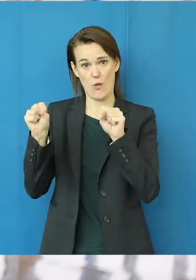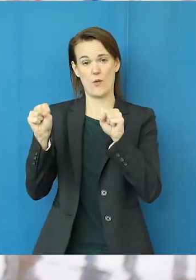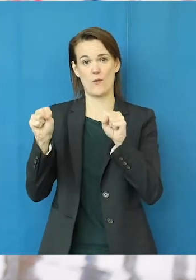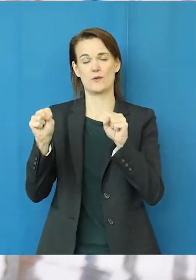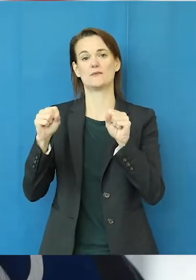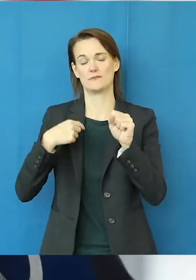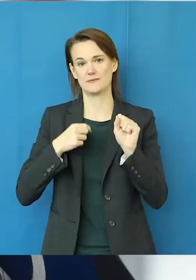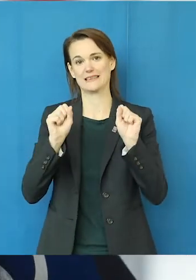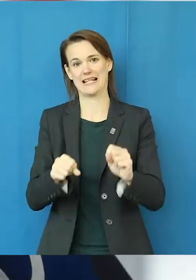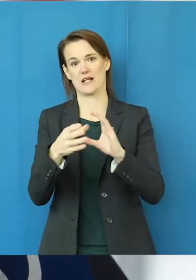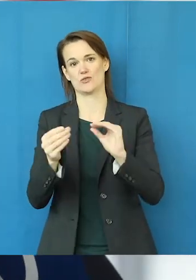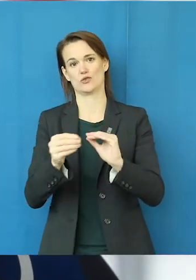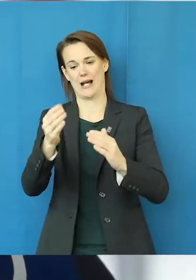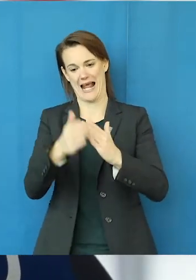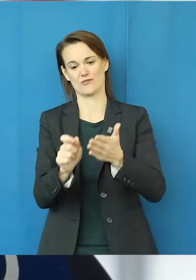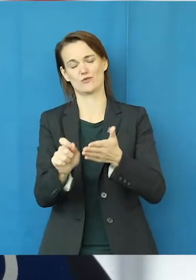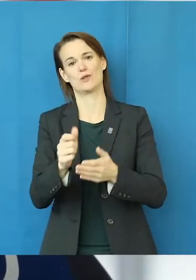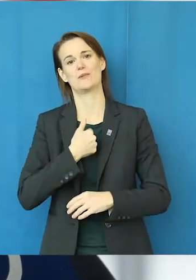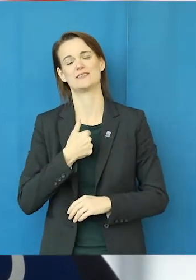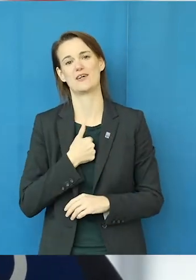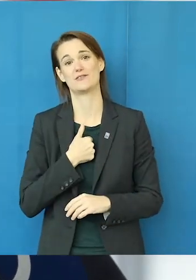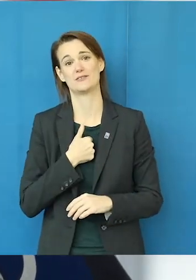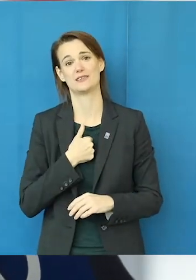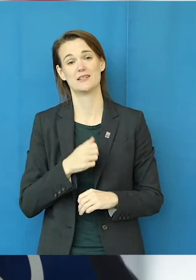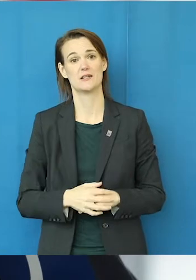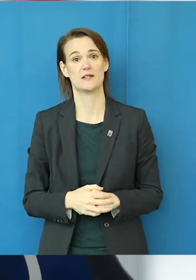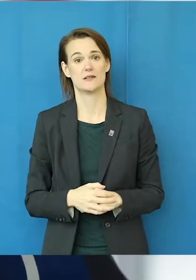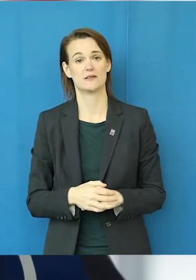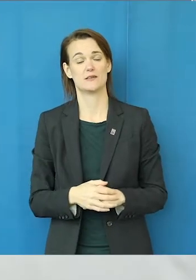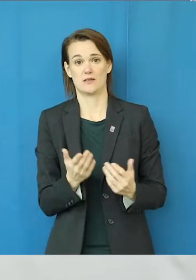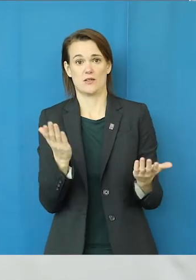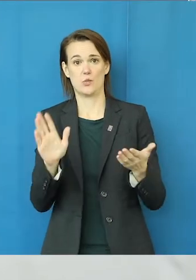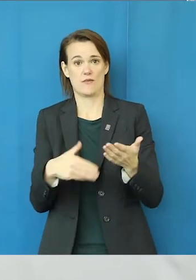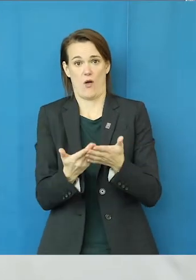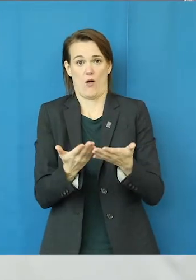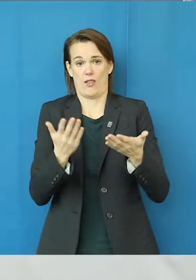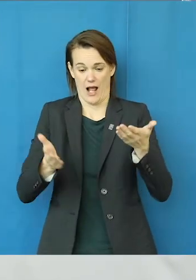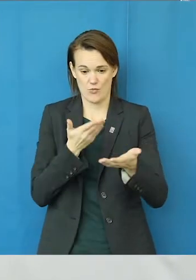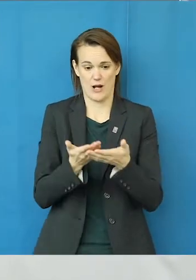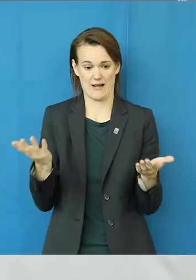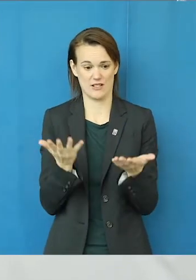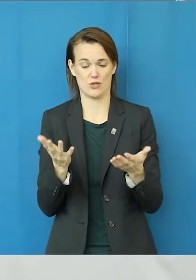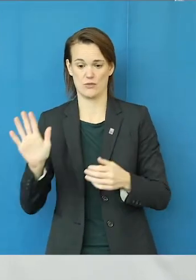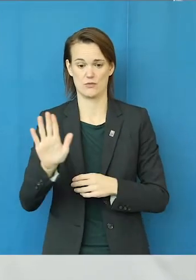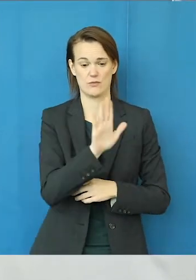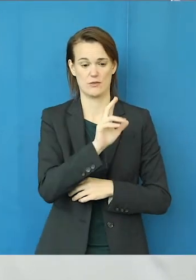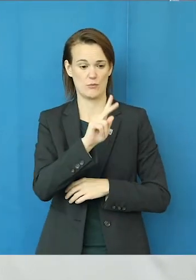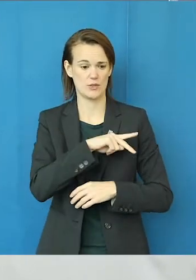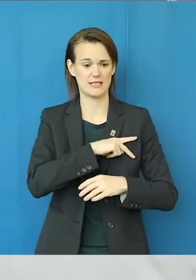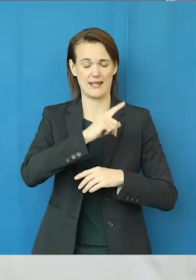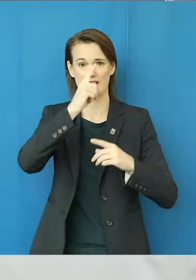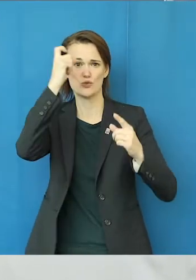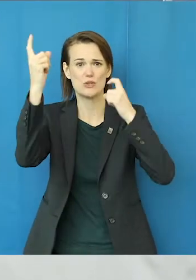story." We've all come to NSCC with our own unique personalities, dreams, and visions of what we want to